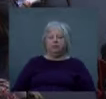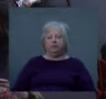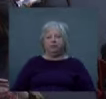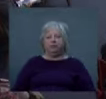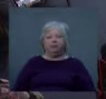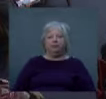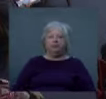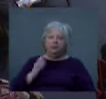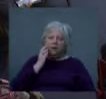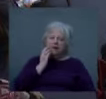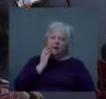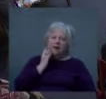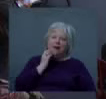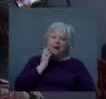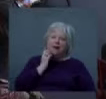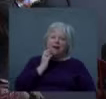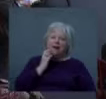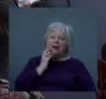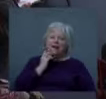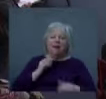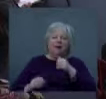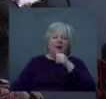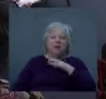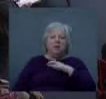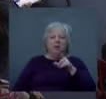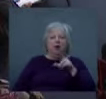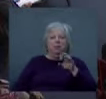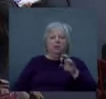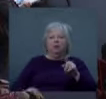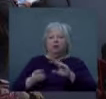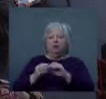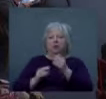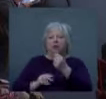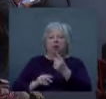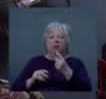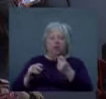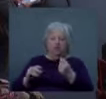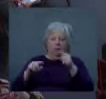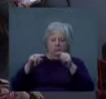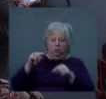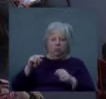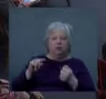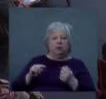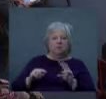Madam Clerk, would you please read the items from 11 through 17 for the first time?